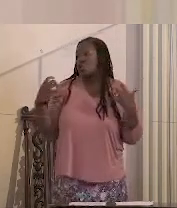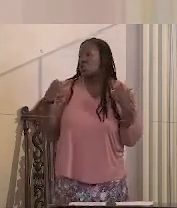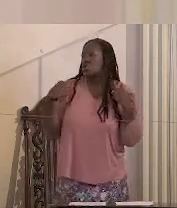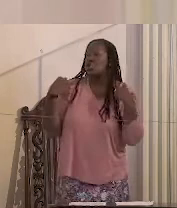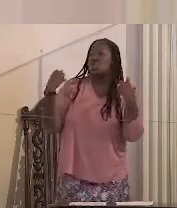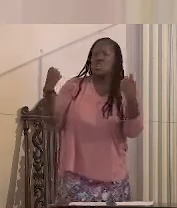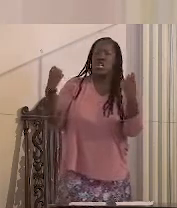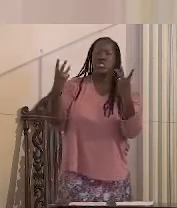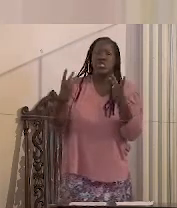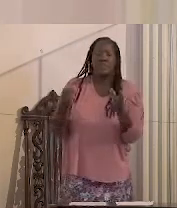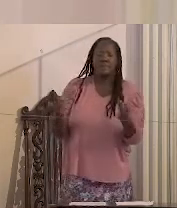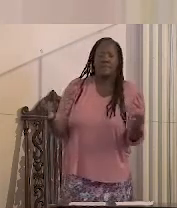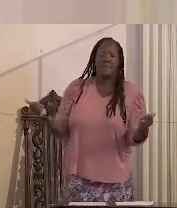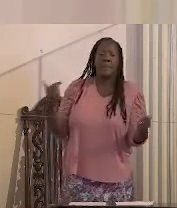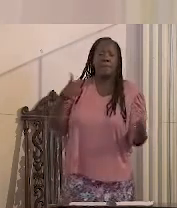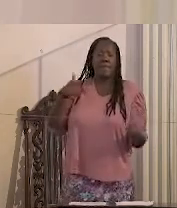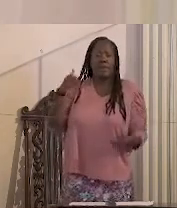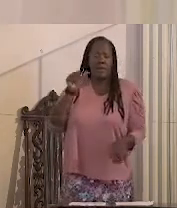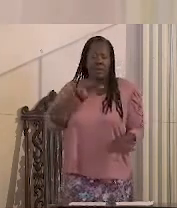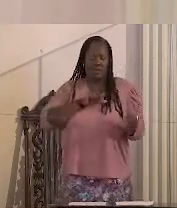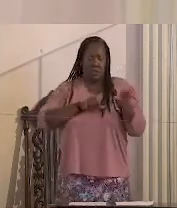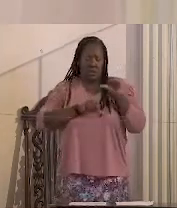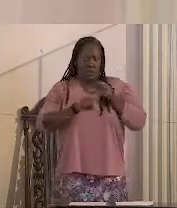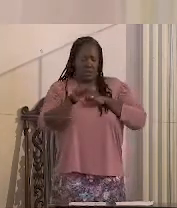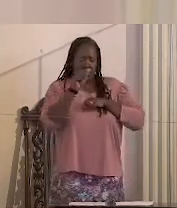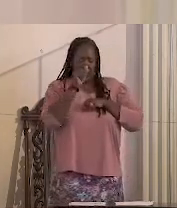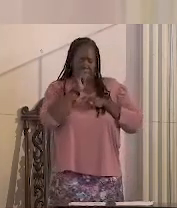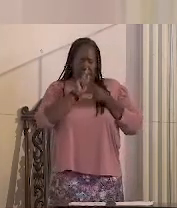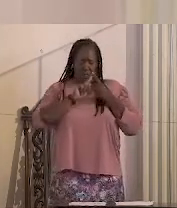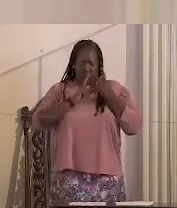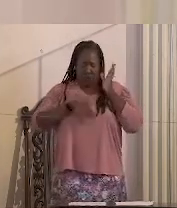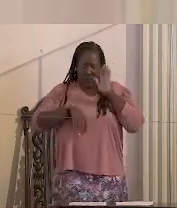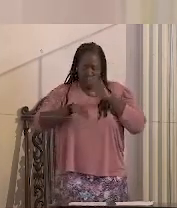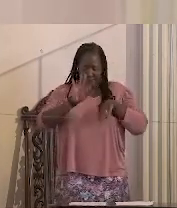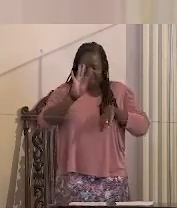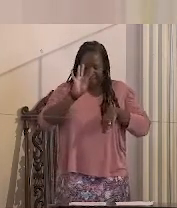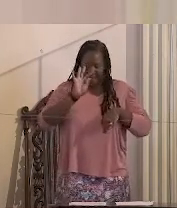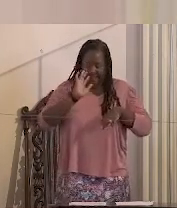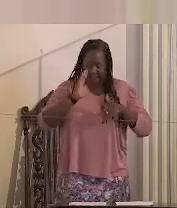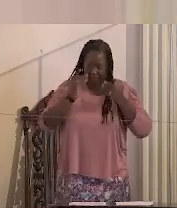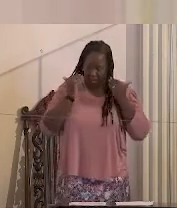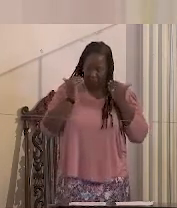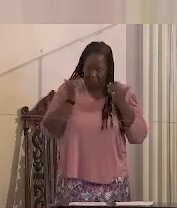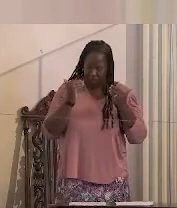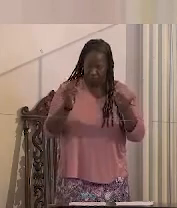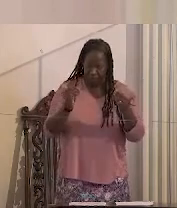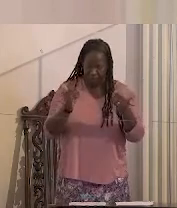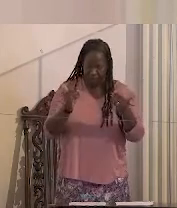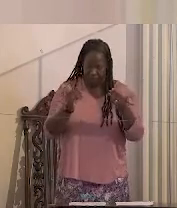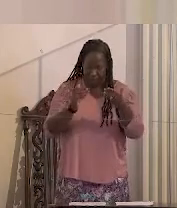darkness until we find our rest in thee.